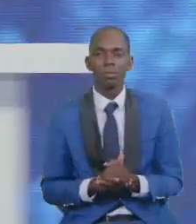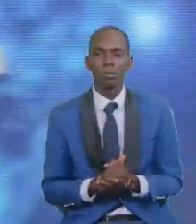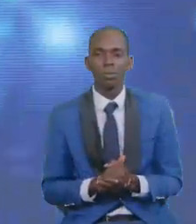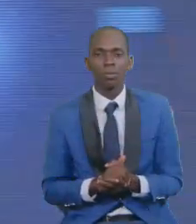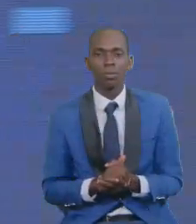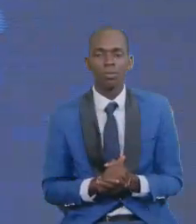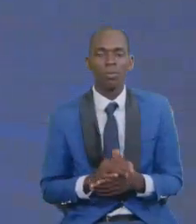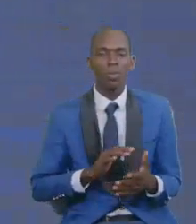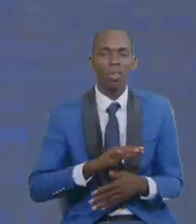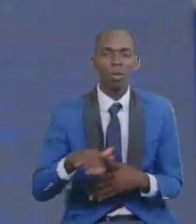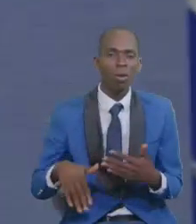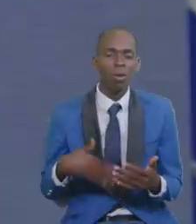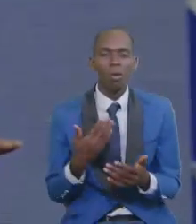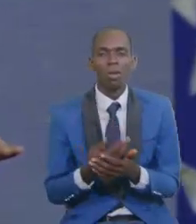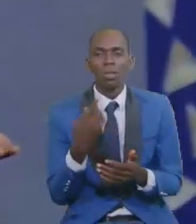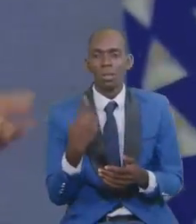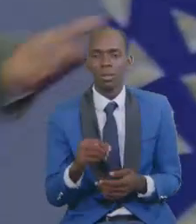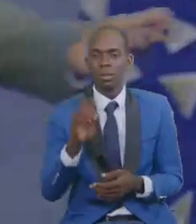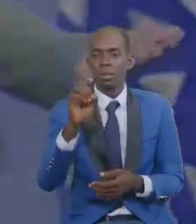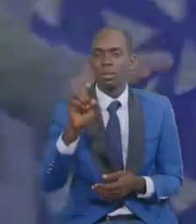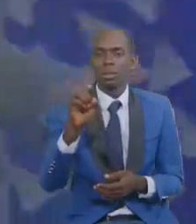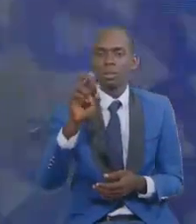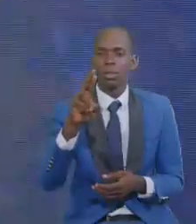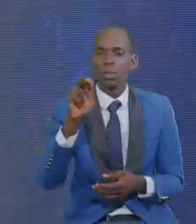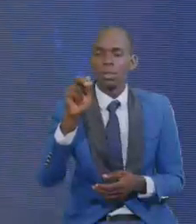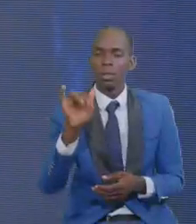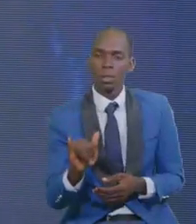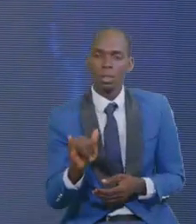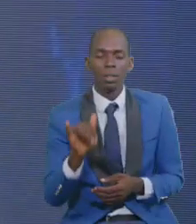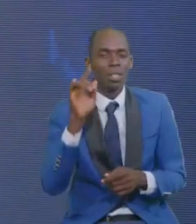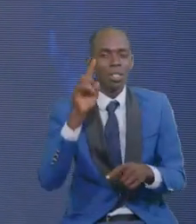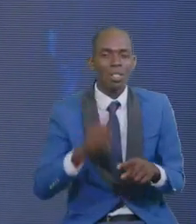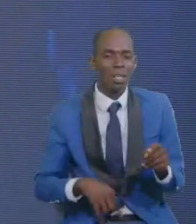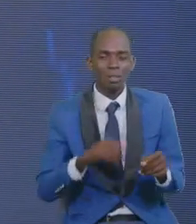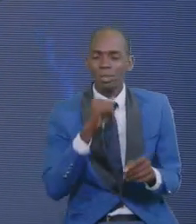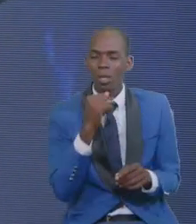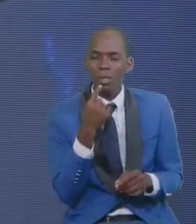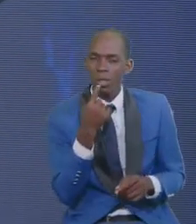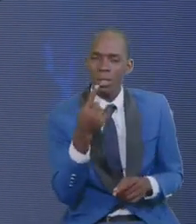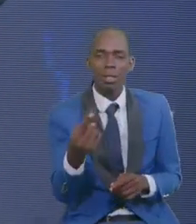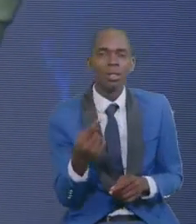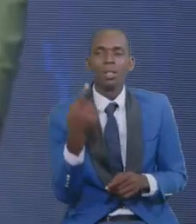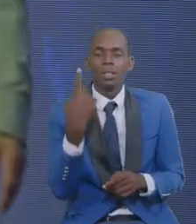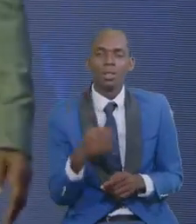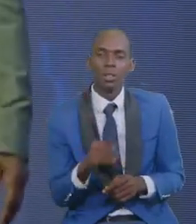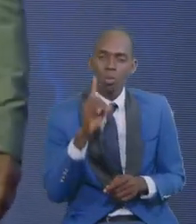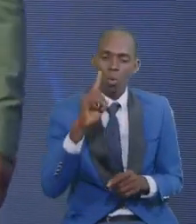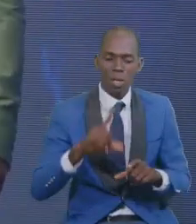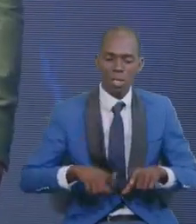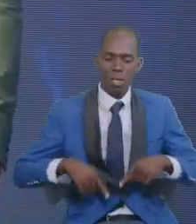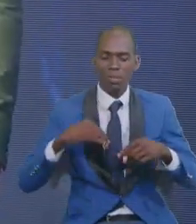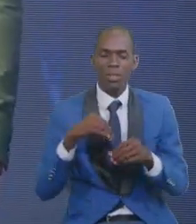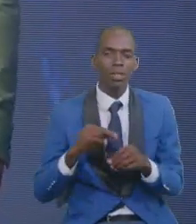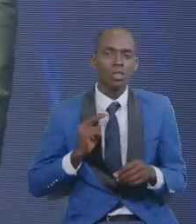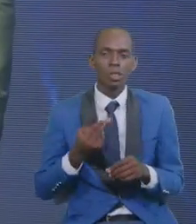All the x-ray we do, the x-ray cannot detect the one inside us. X-ray does